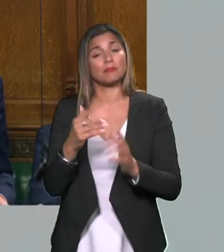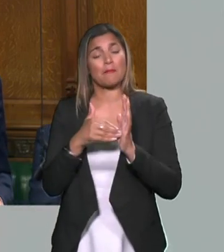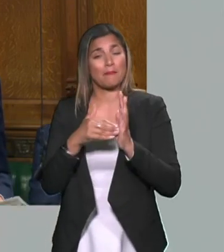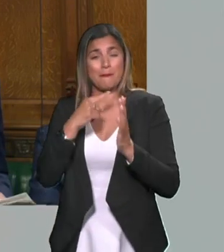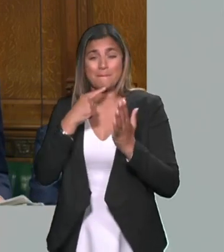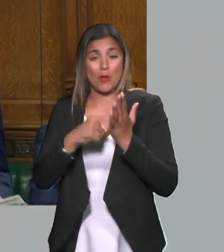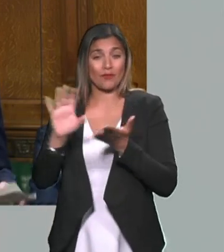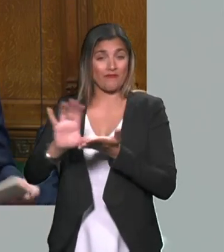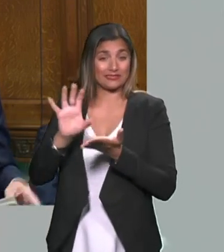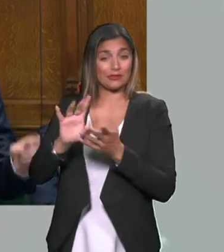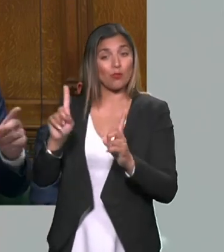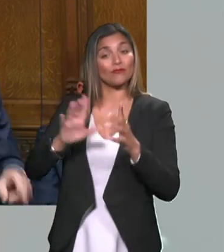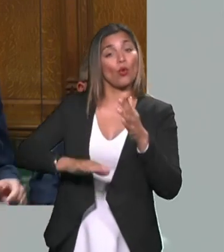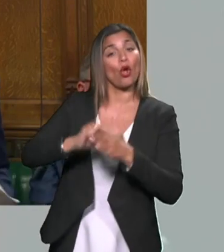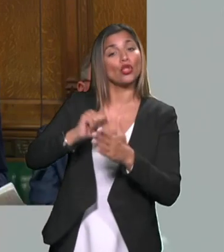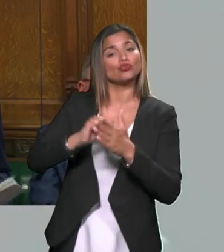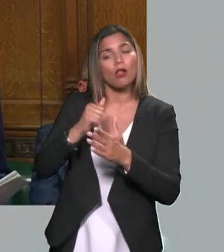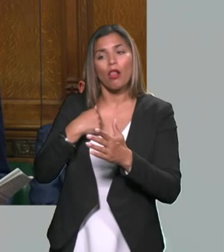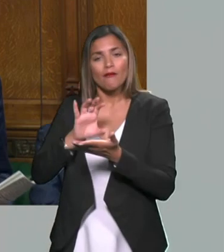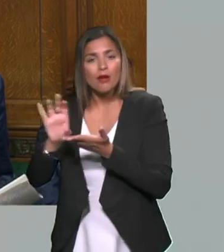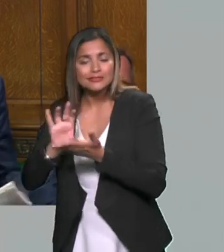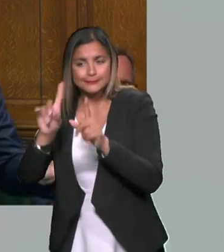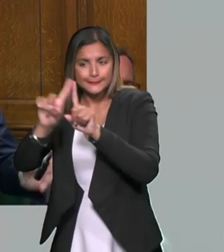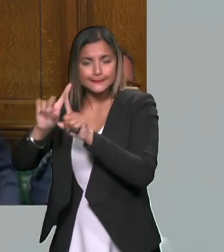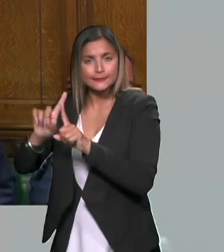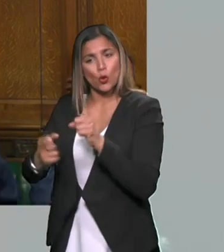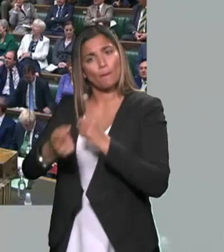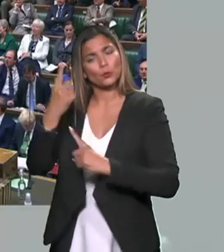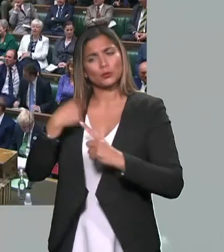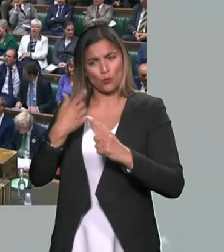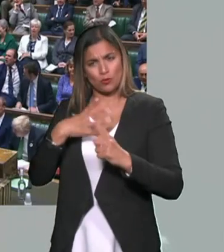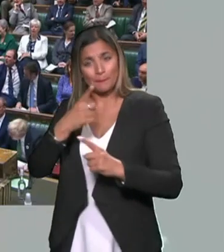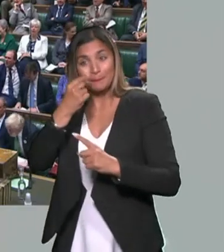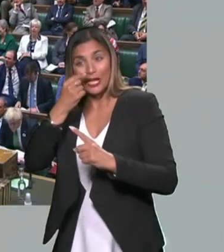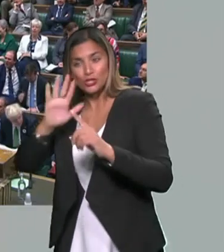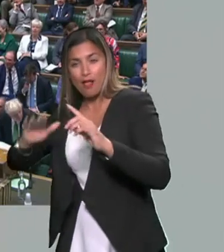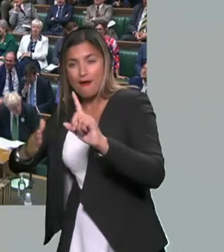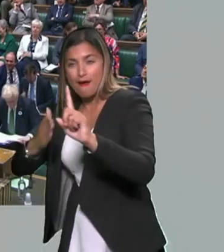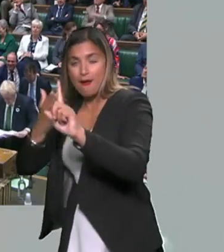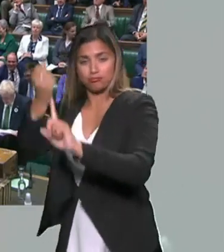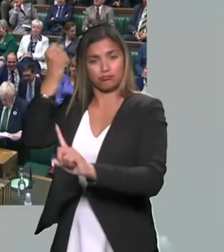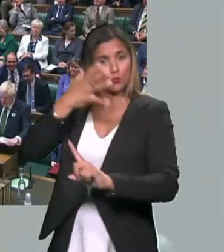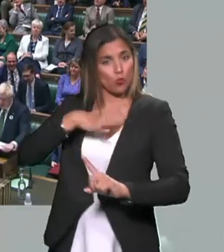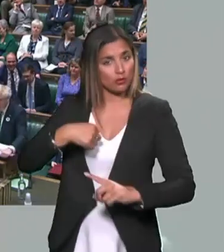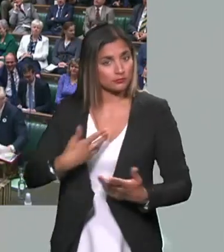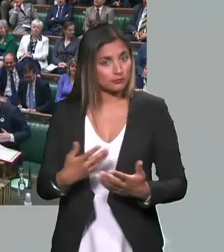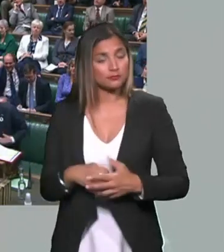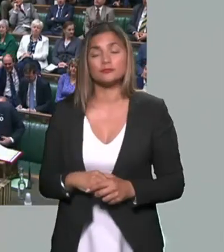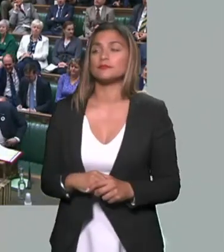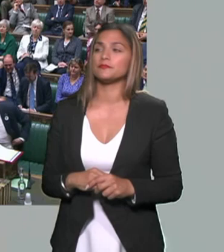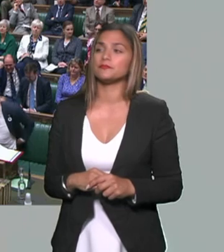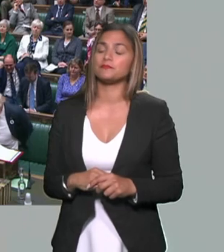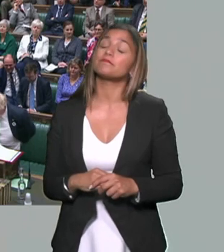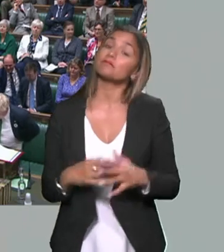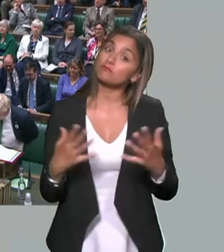cultural programmes and give us the opportunity to match our potential? I thank my honourable friend